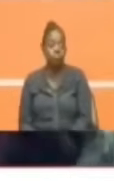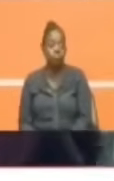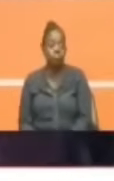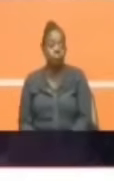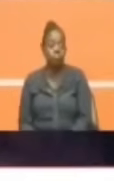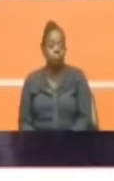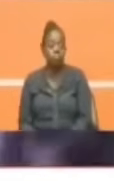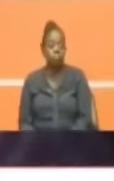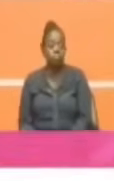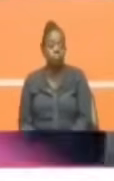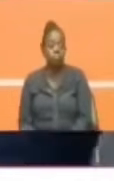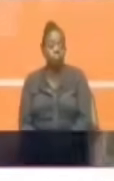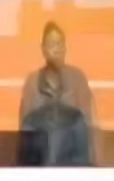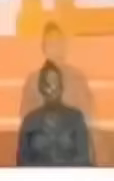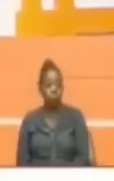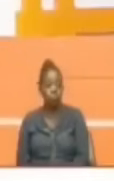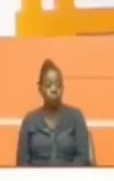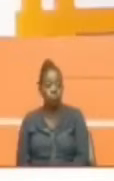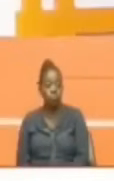n'okulabukedde TV